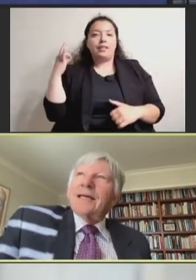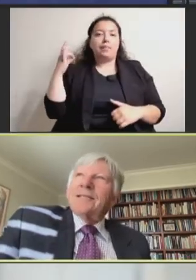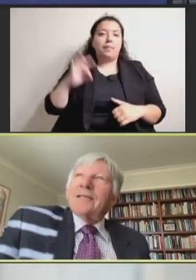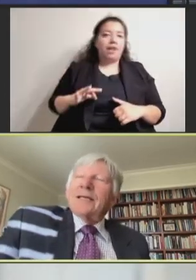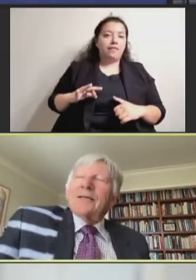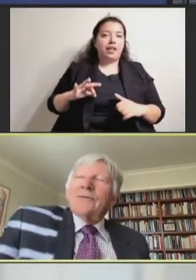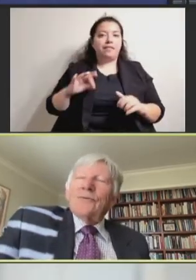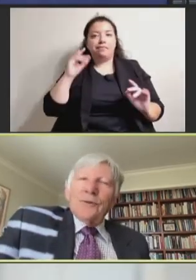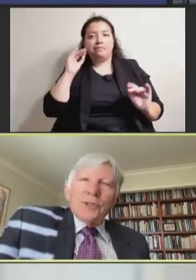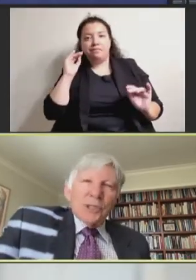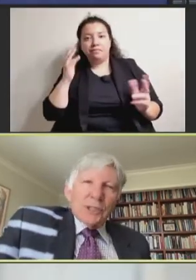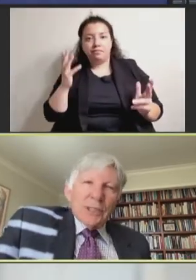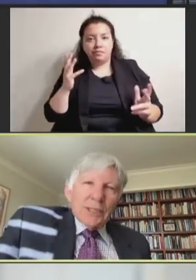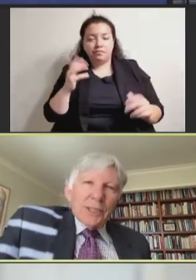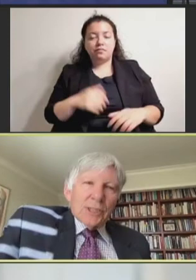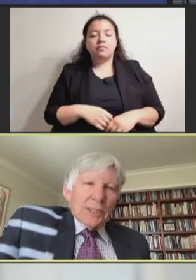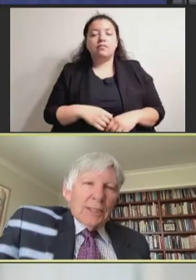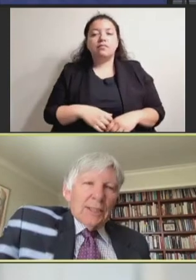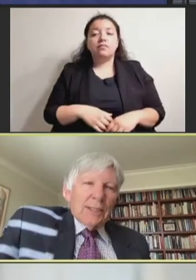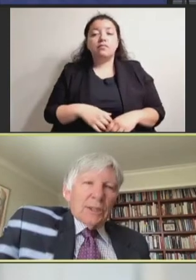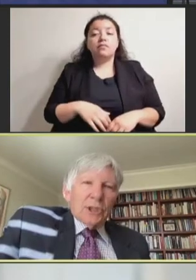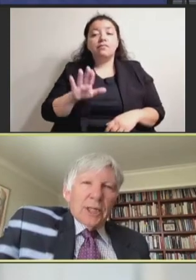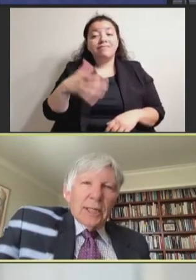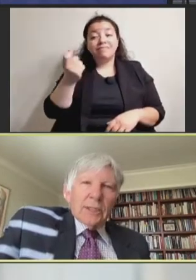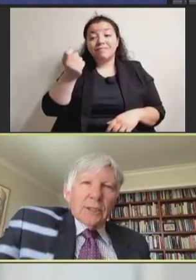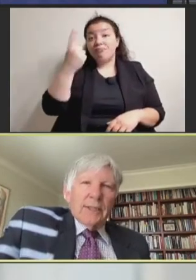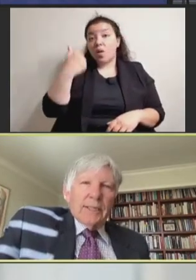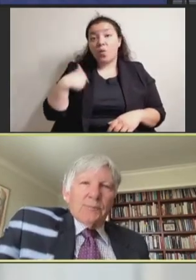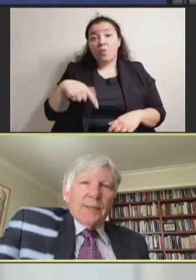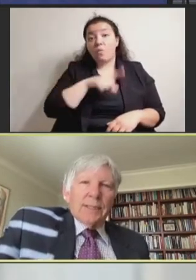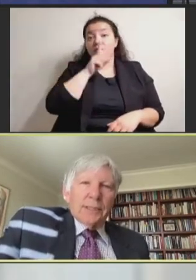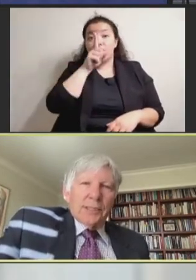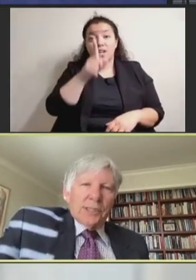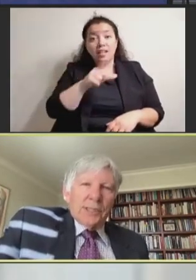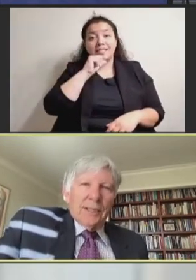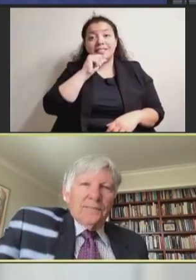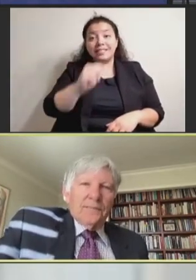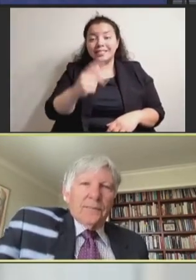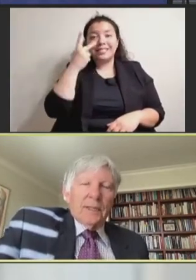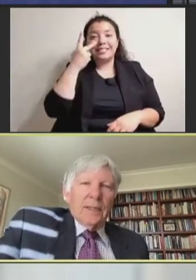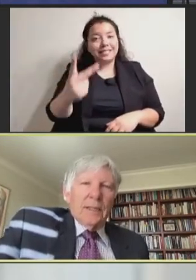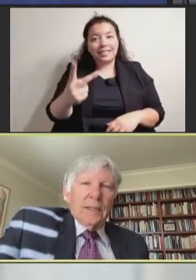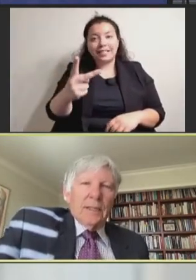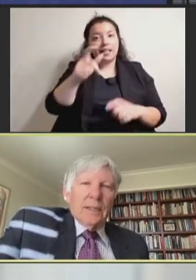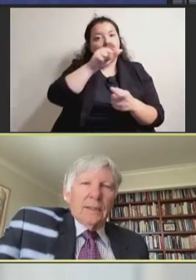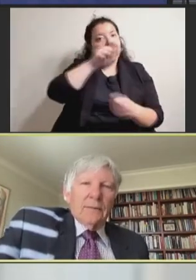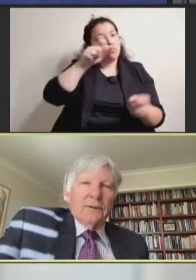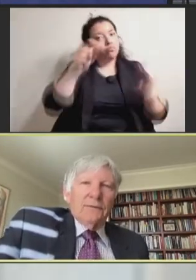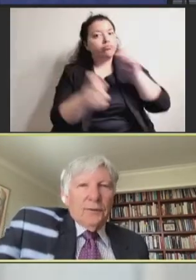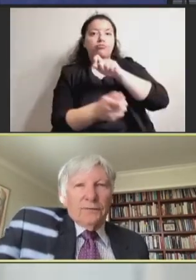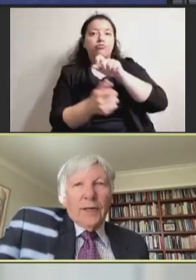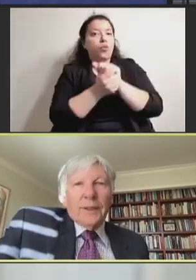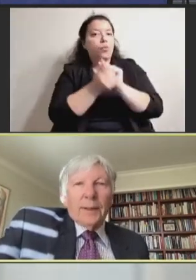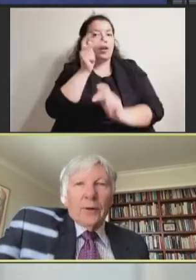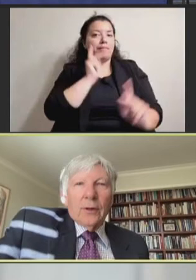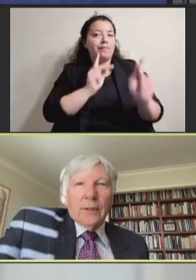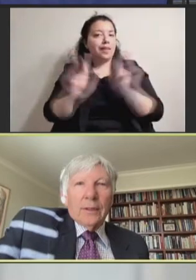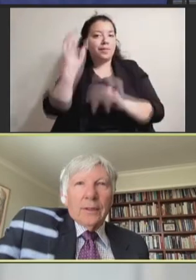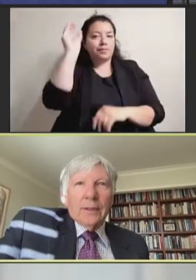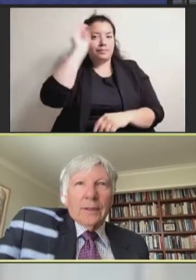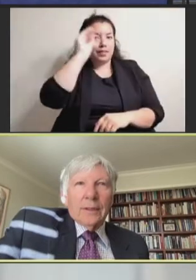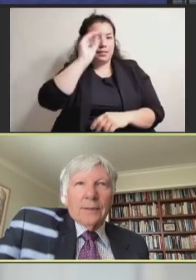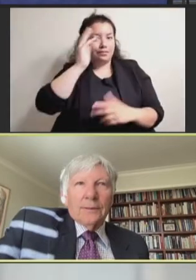Again, we just didn't see the change that we expected to see. And we find that